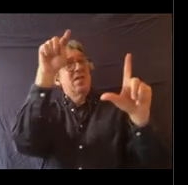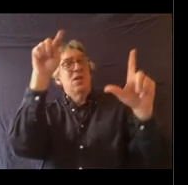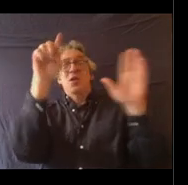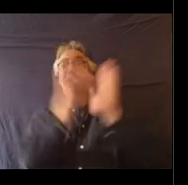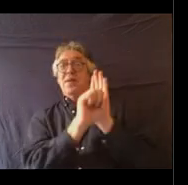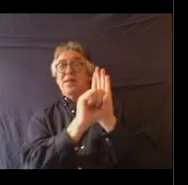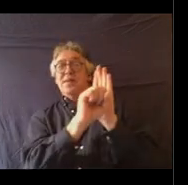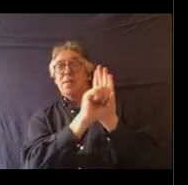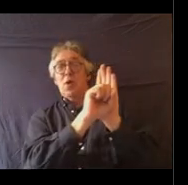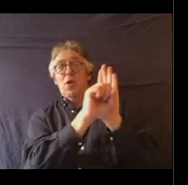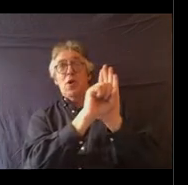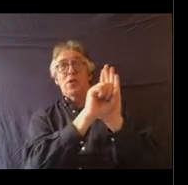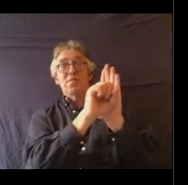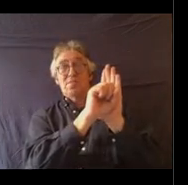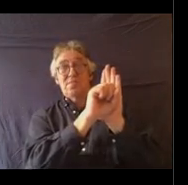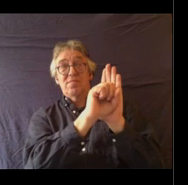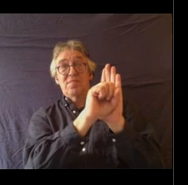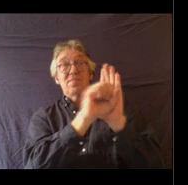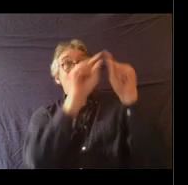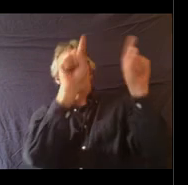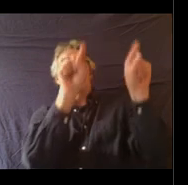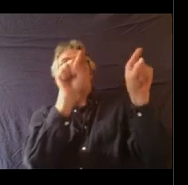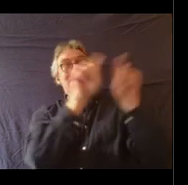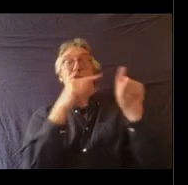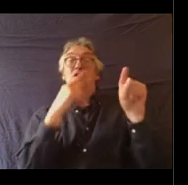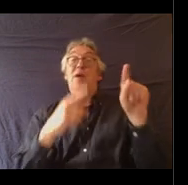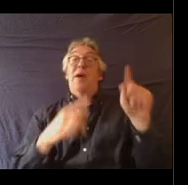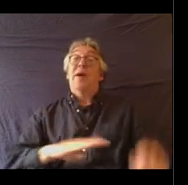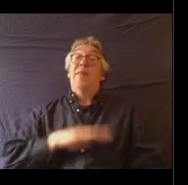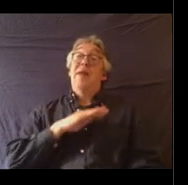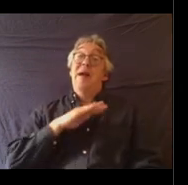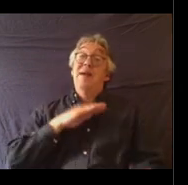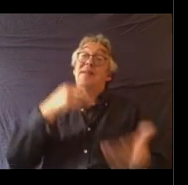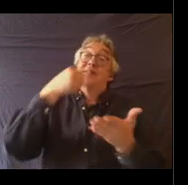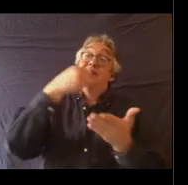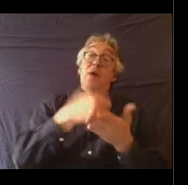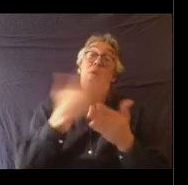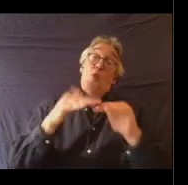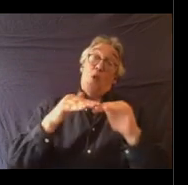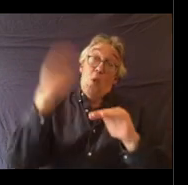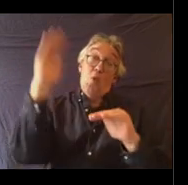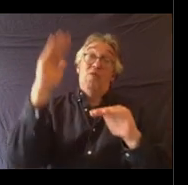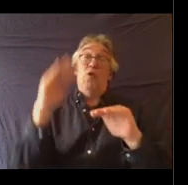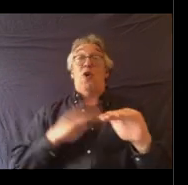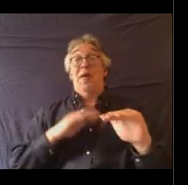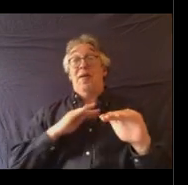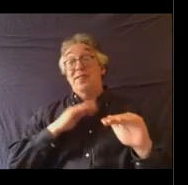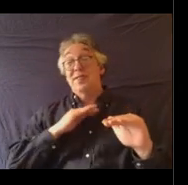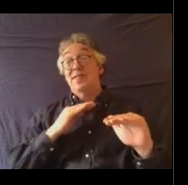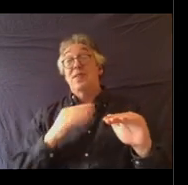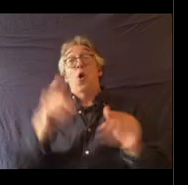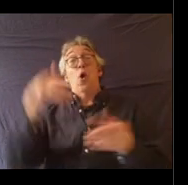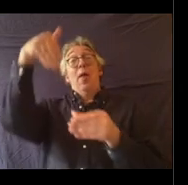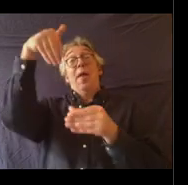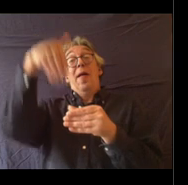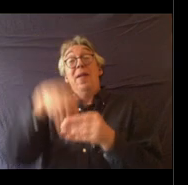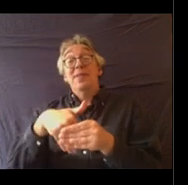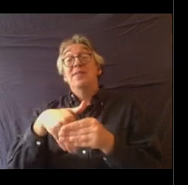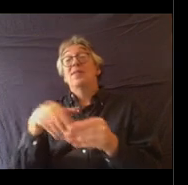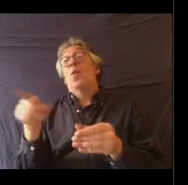also on VOD, where it says which age this content is appropriate for, which it isn't. So it's